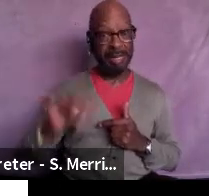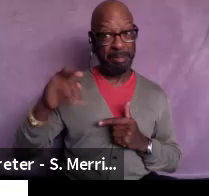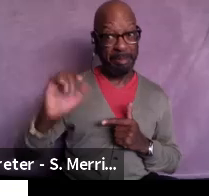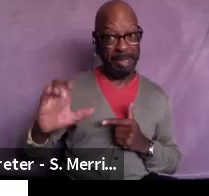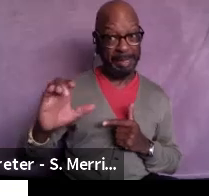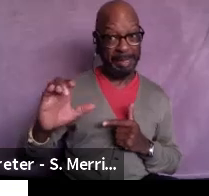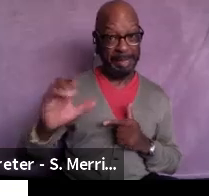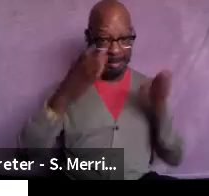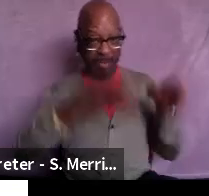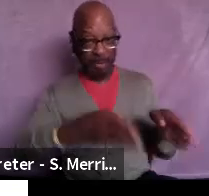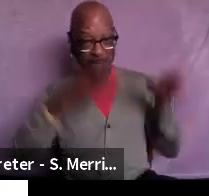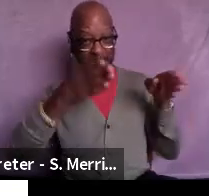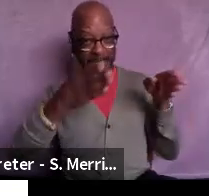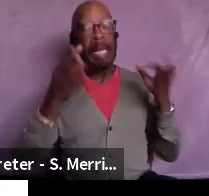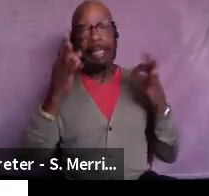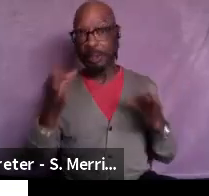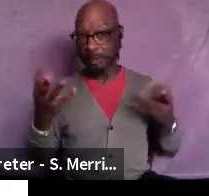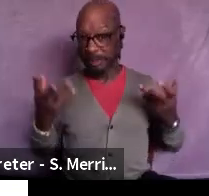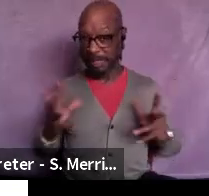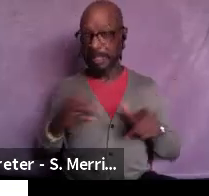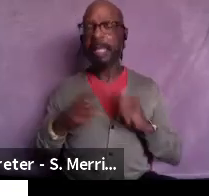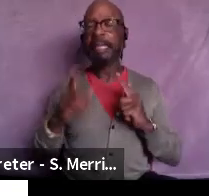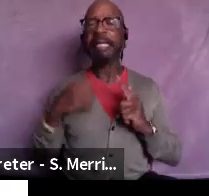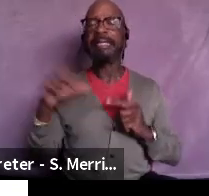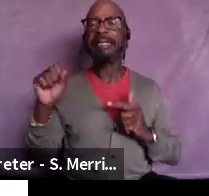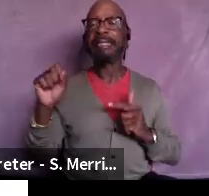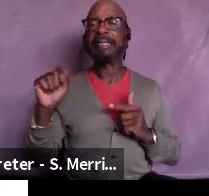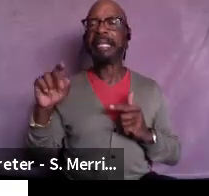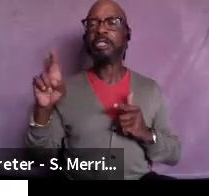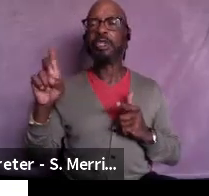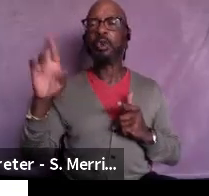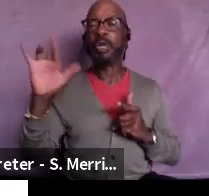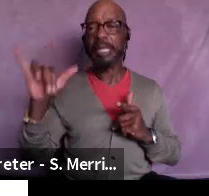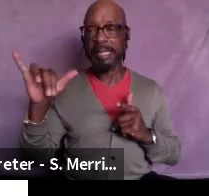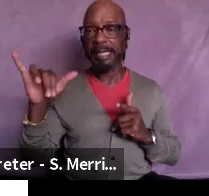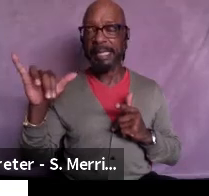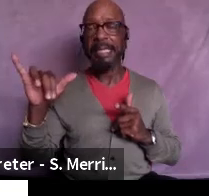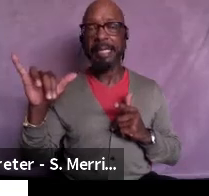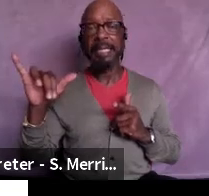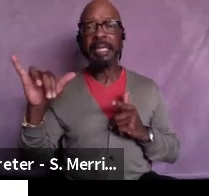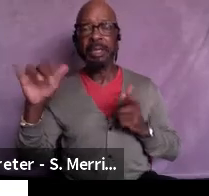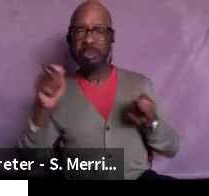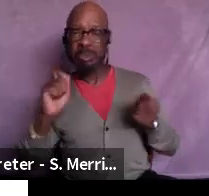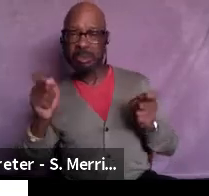is determined, we look to see if there's statutory jurisdiction. Do the allegations constitute